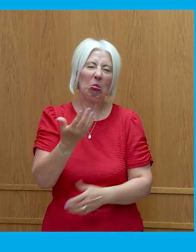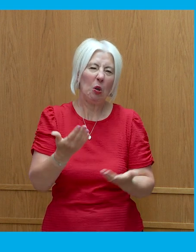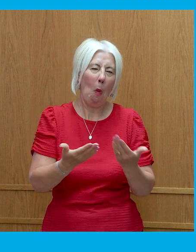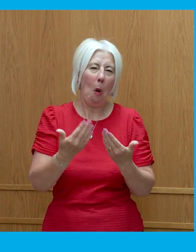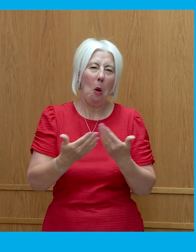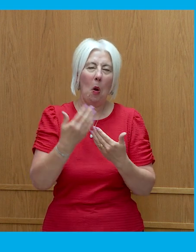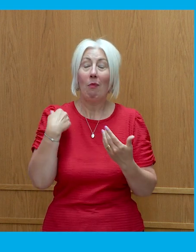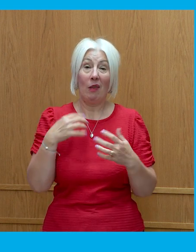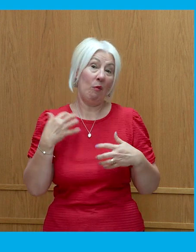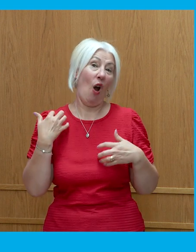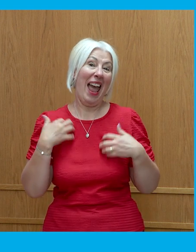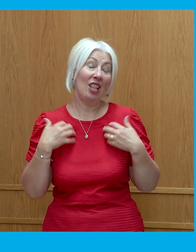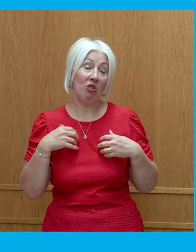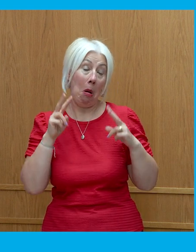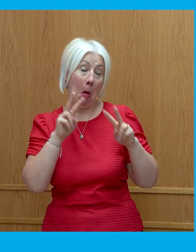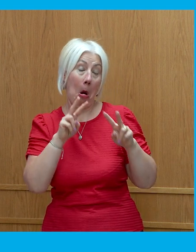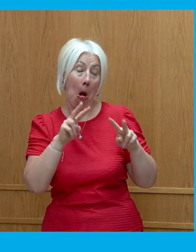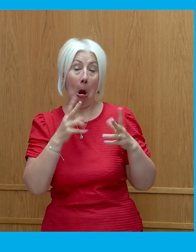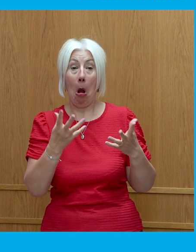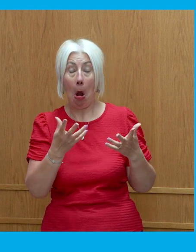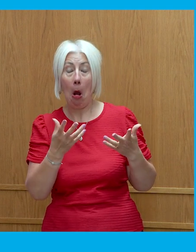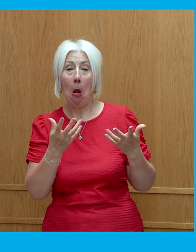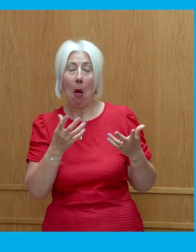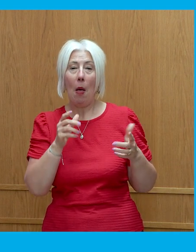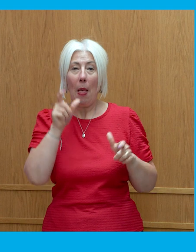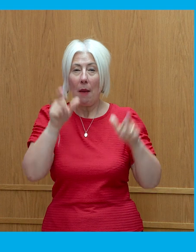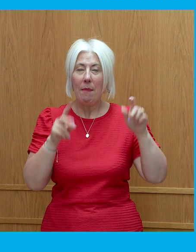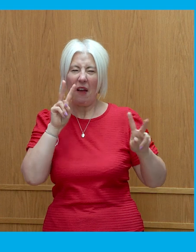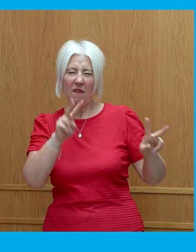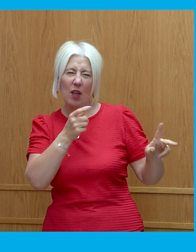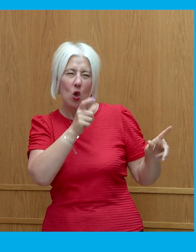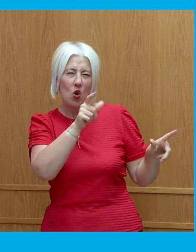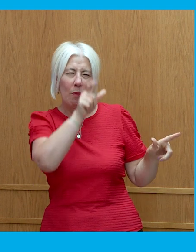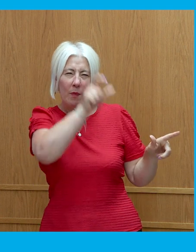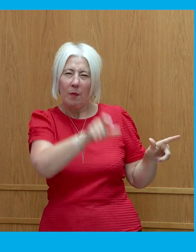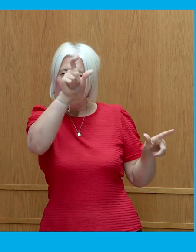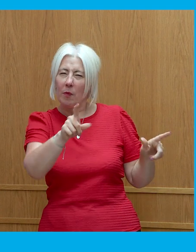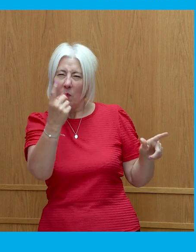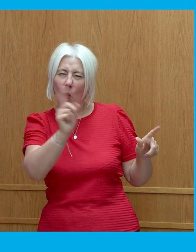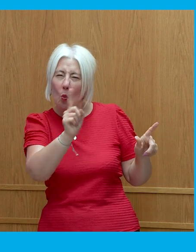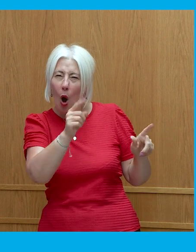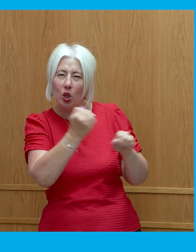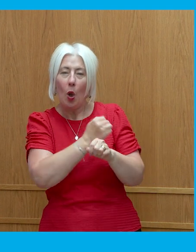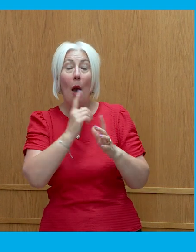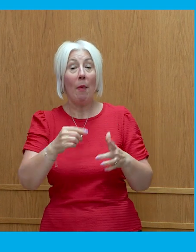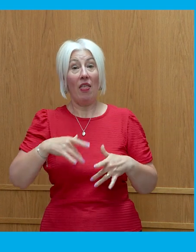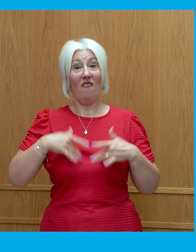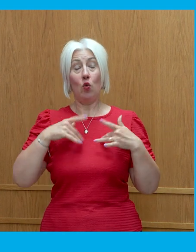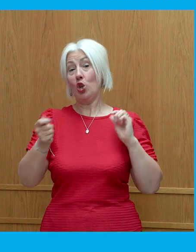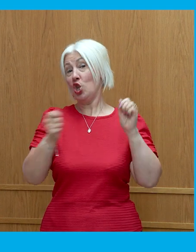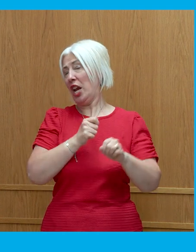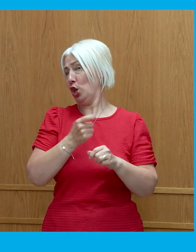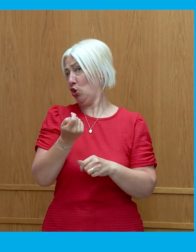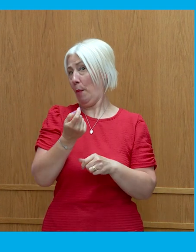they're entertaining, they allow people to kind of get a sense of who the candidates are, but they don't change much. Obviously, that's